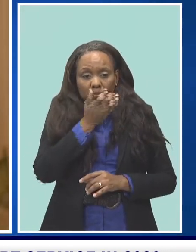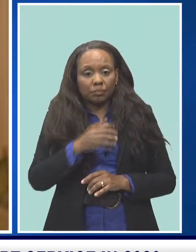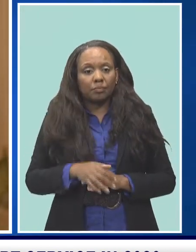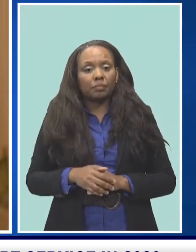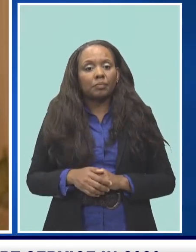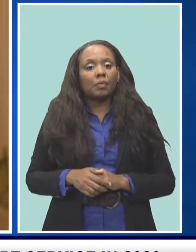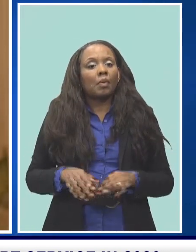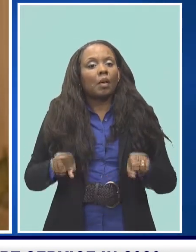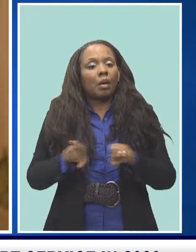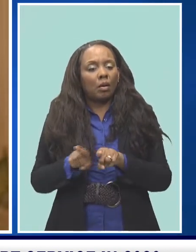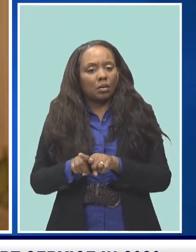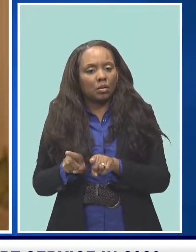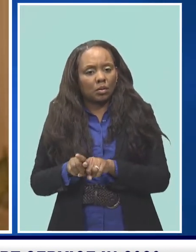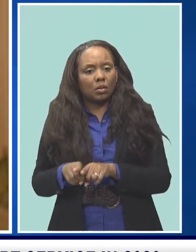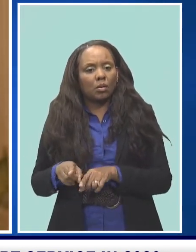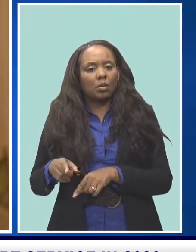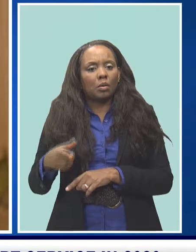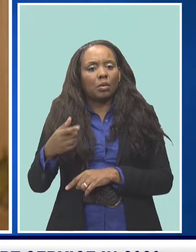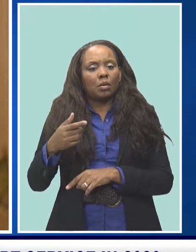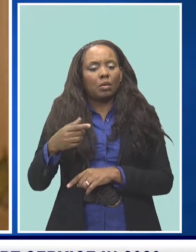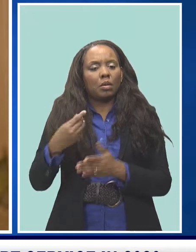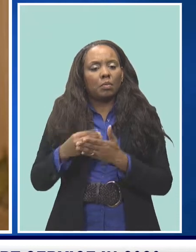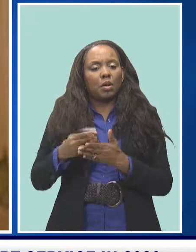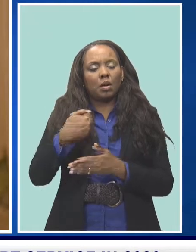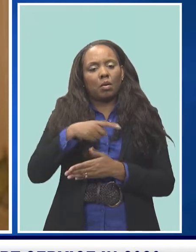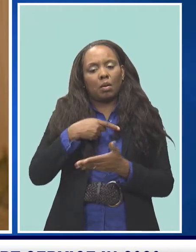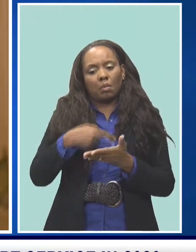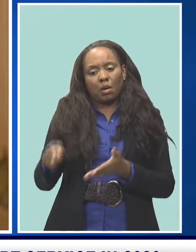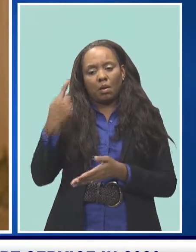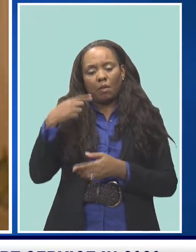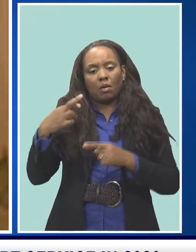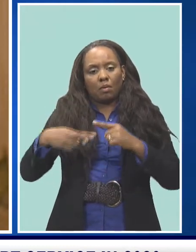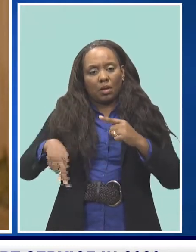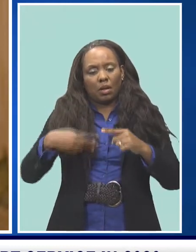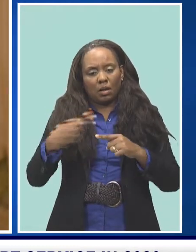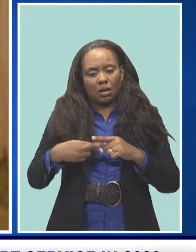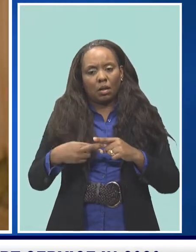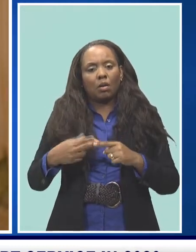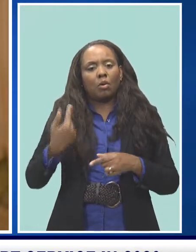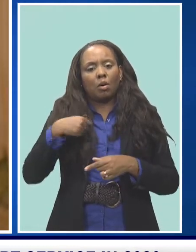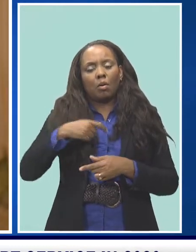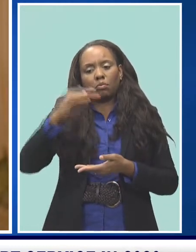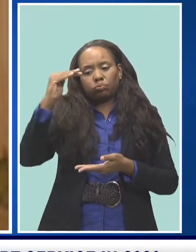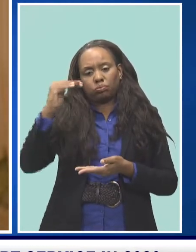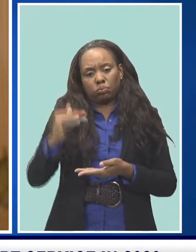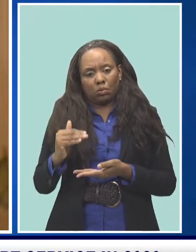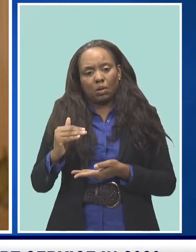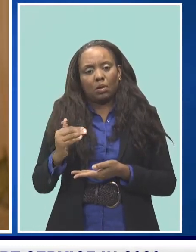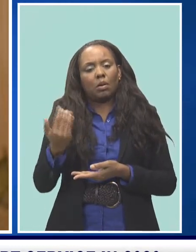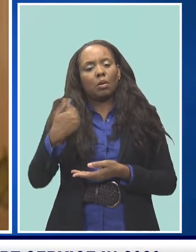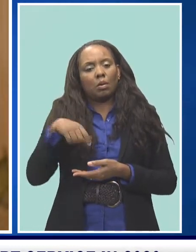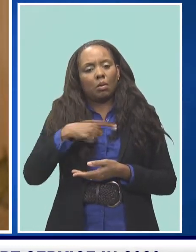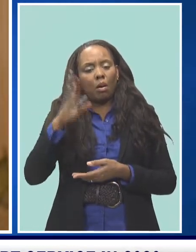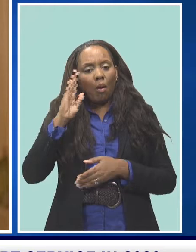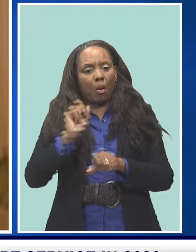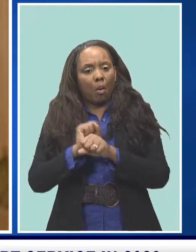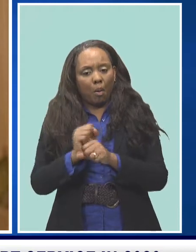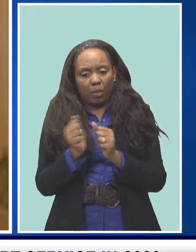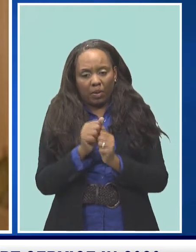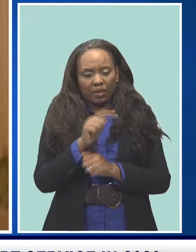SBRC, and we have reduced their amount from 24 million a year to 13 million a year, that we will work with